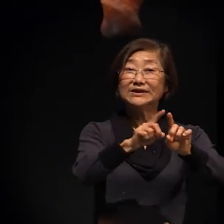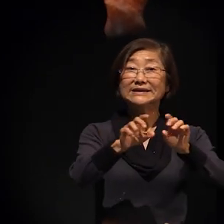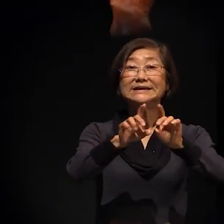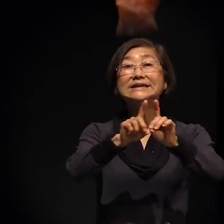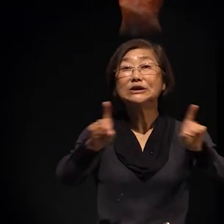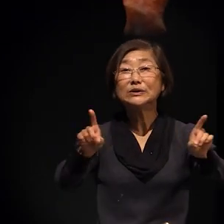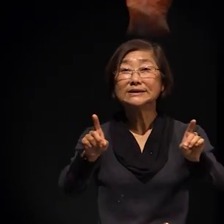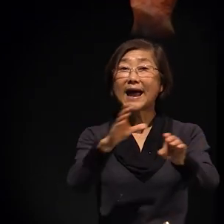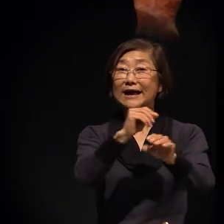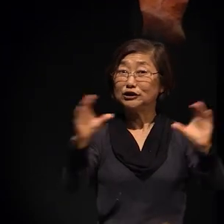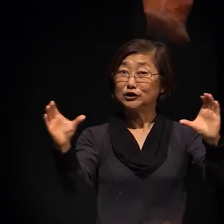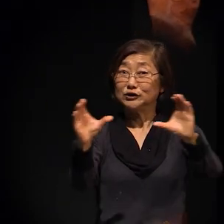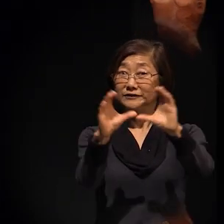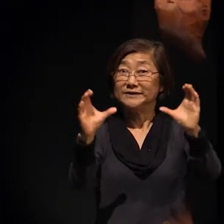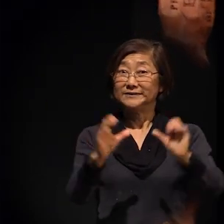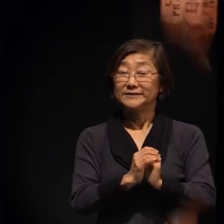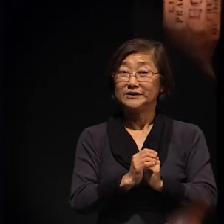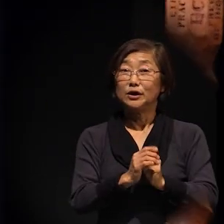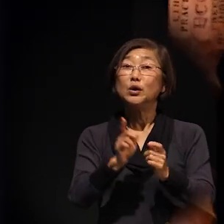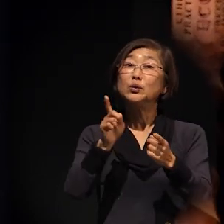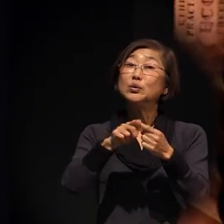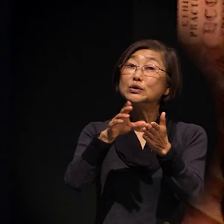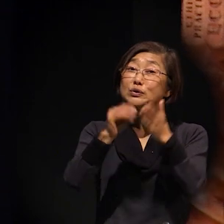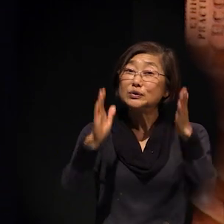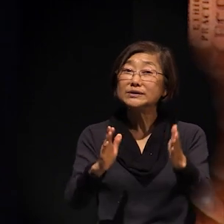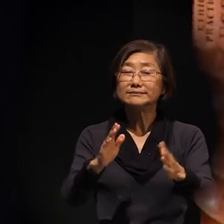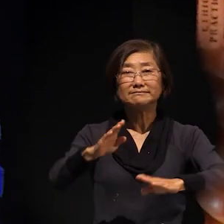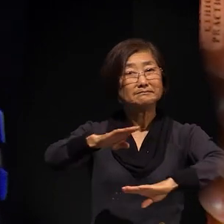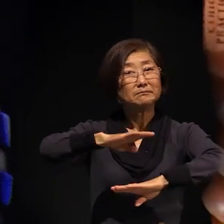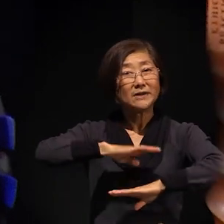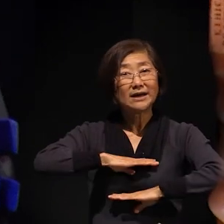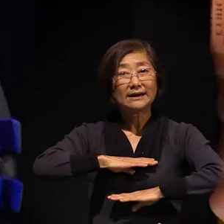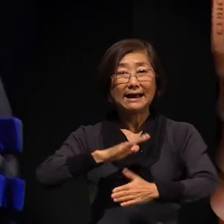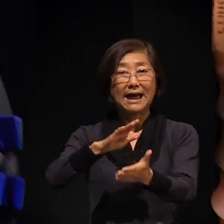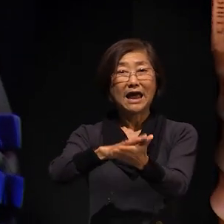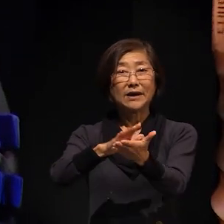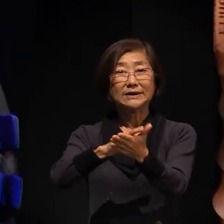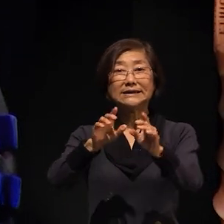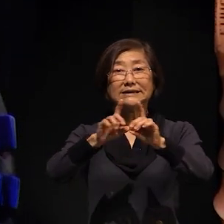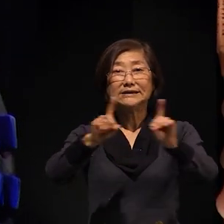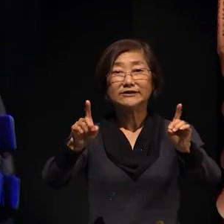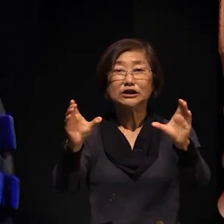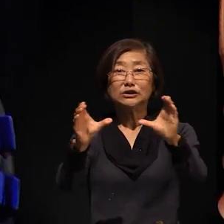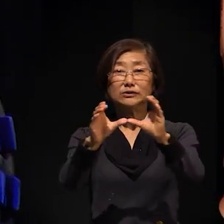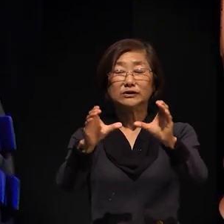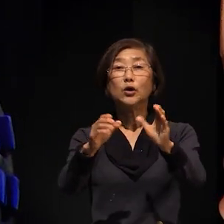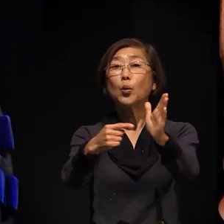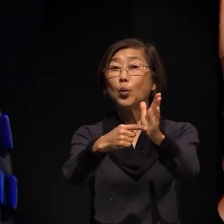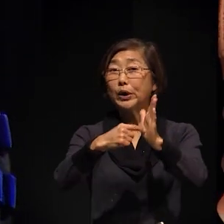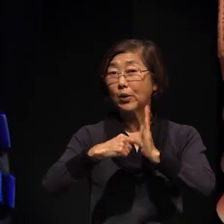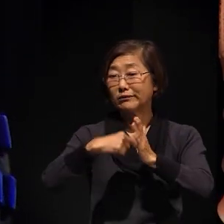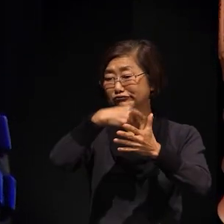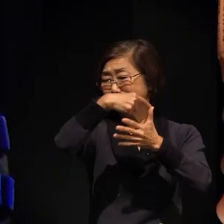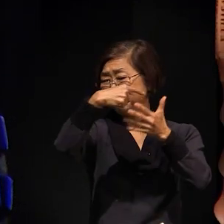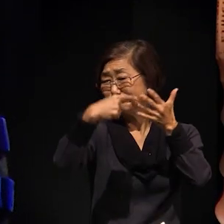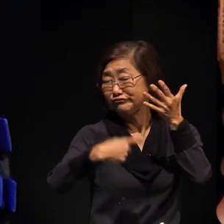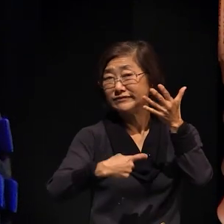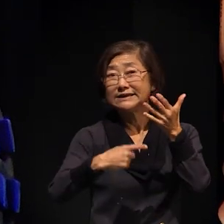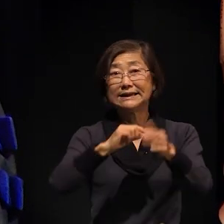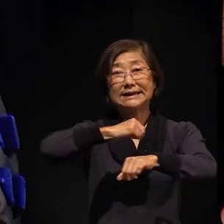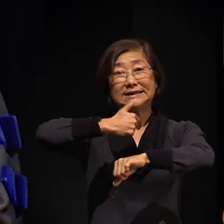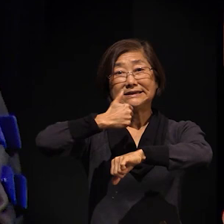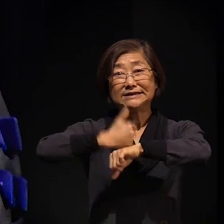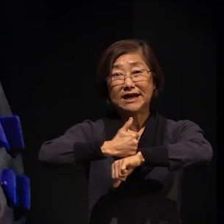degrees and certificates to students who have met academic degree and certificate